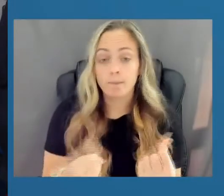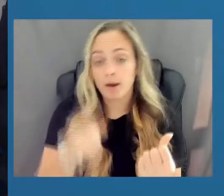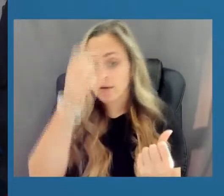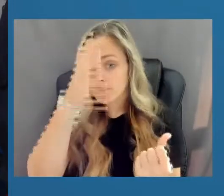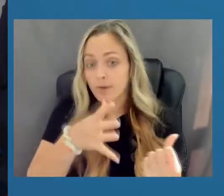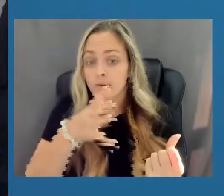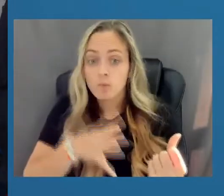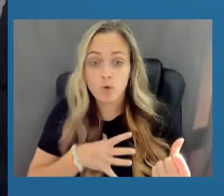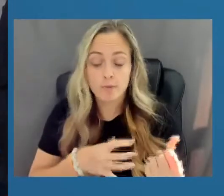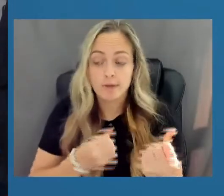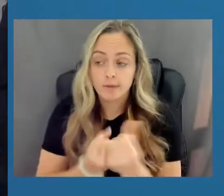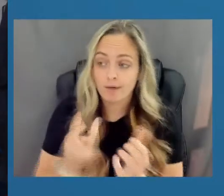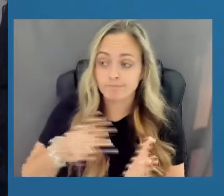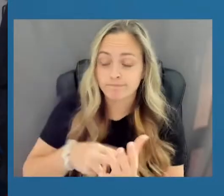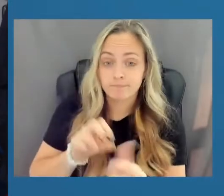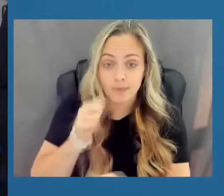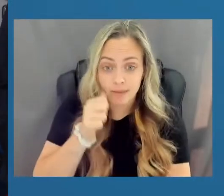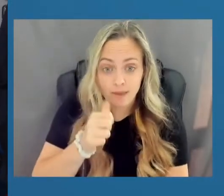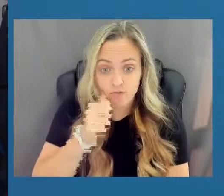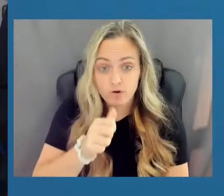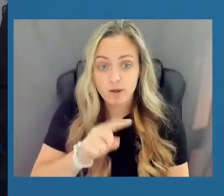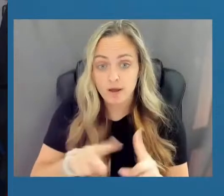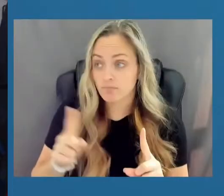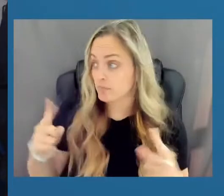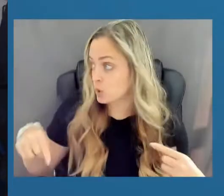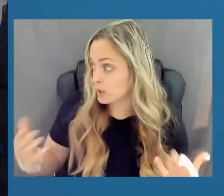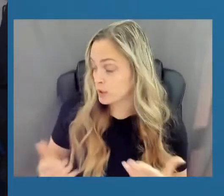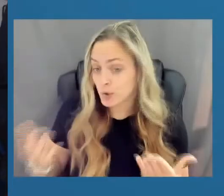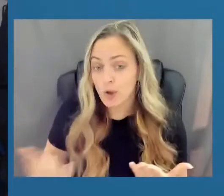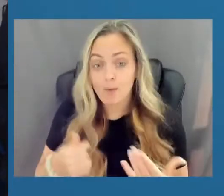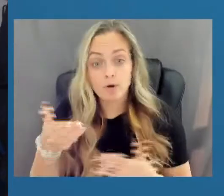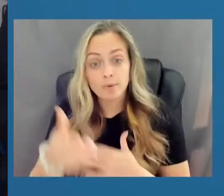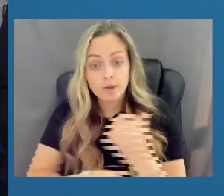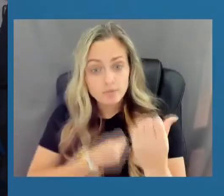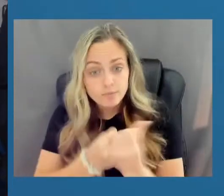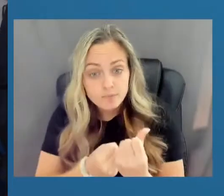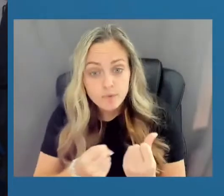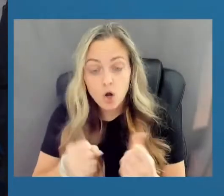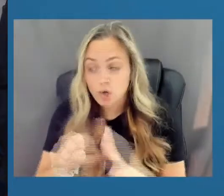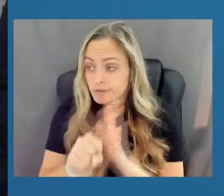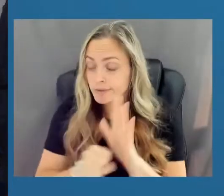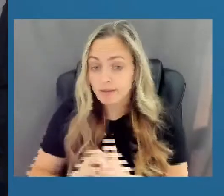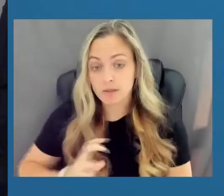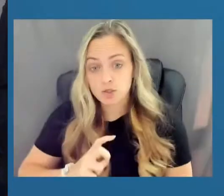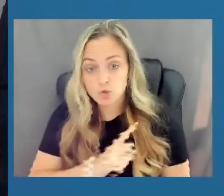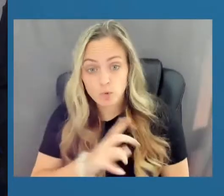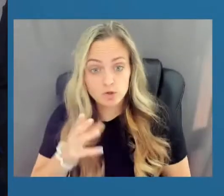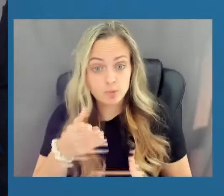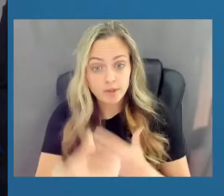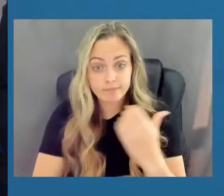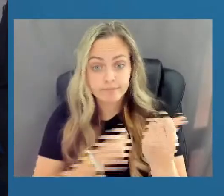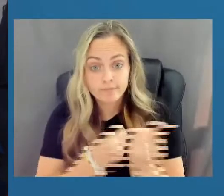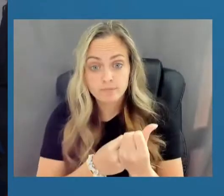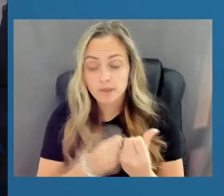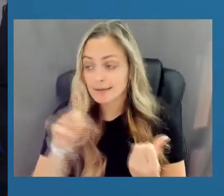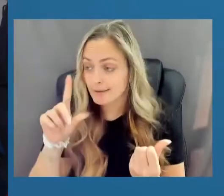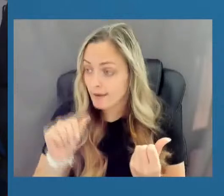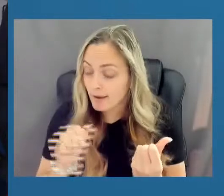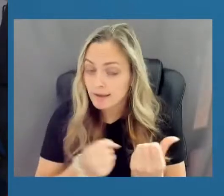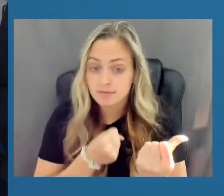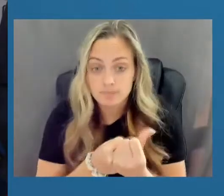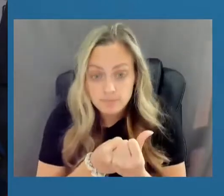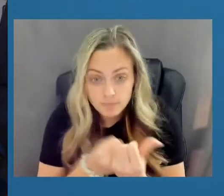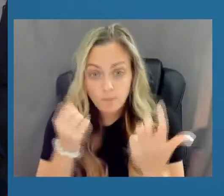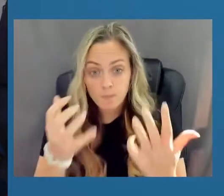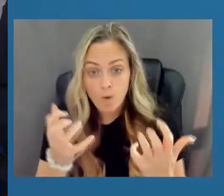day, many of whom are in this room. I want to be there. Our state legislature wants to be there. Our local county officials, our district attorneys all want to be there